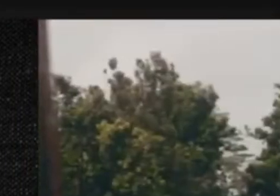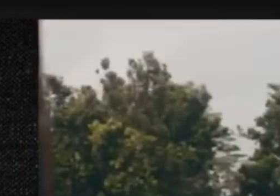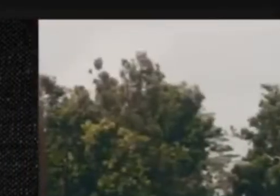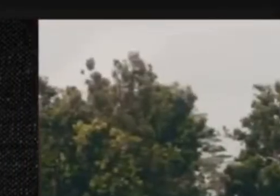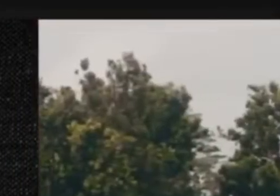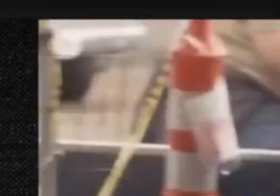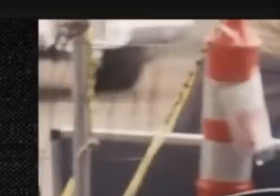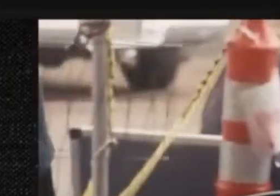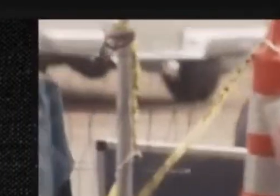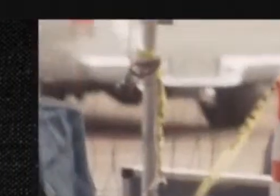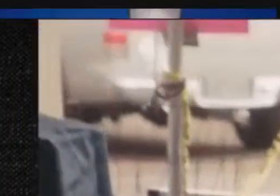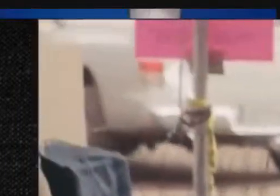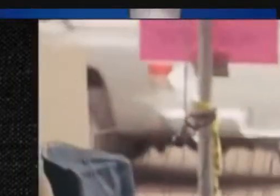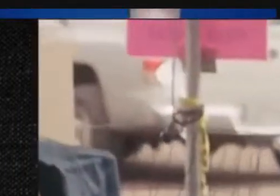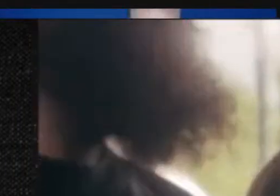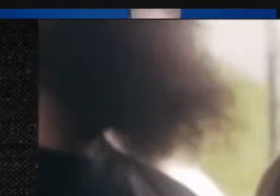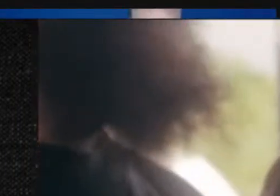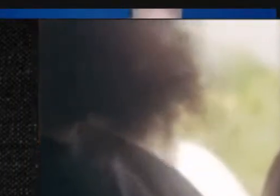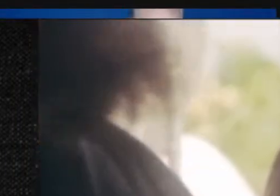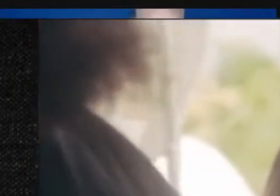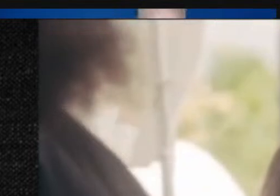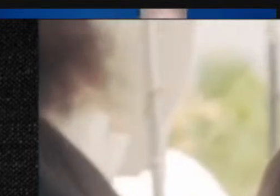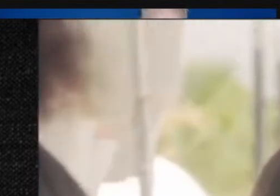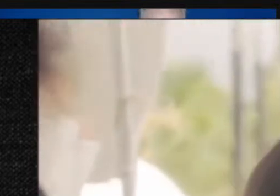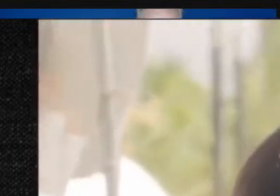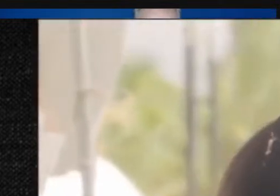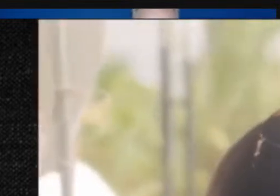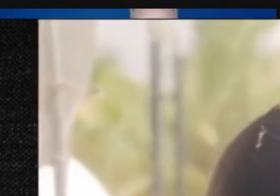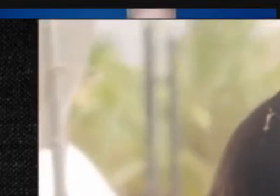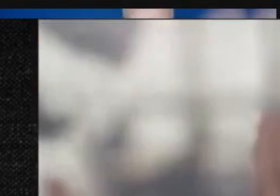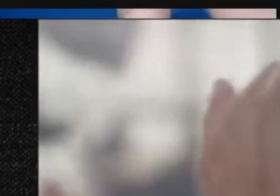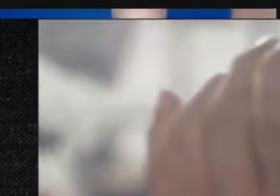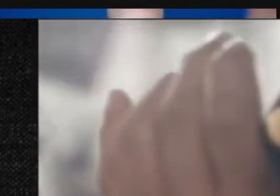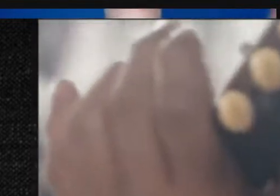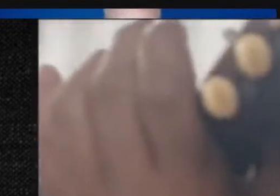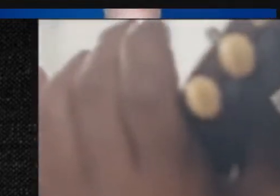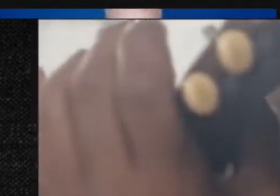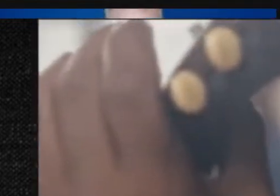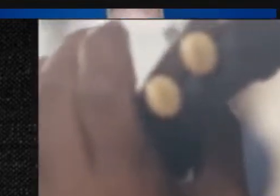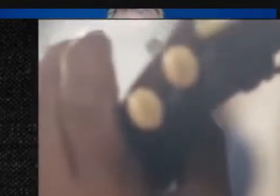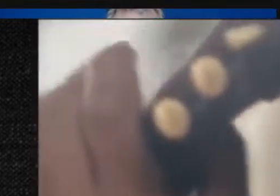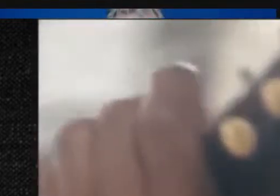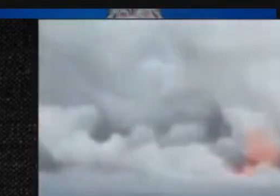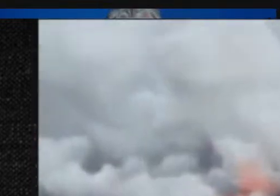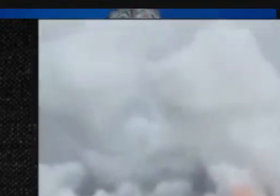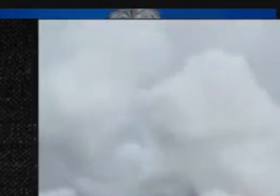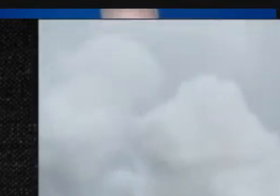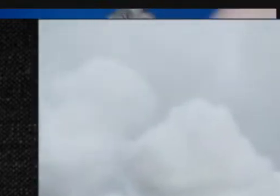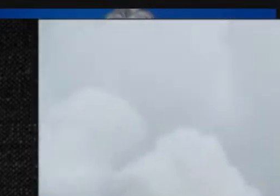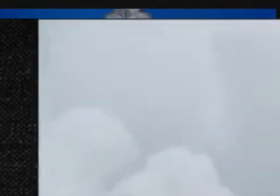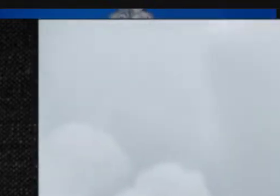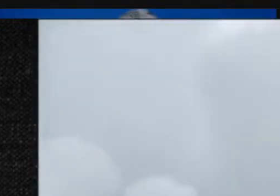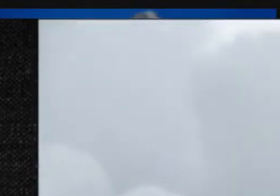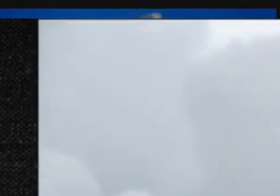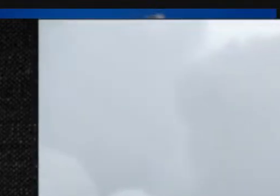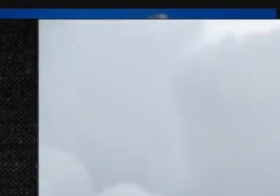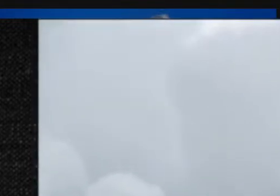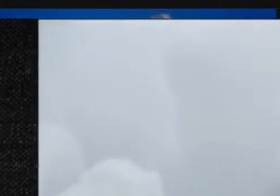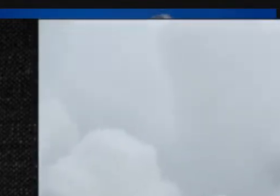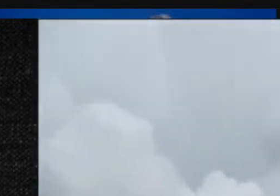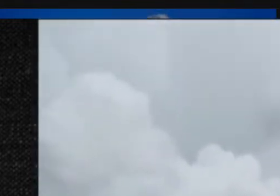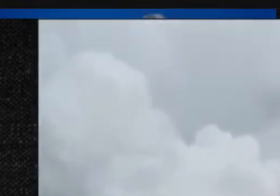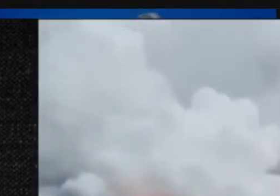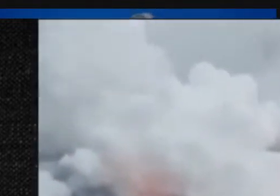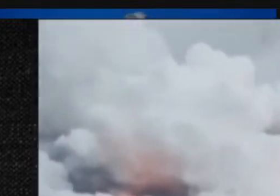we're growing closer together as a community. When tragedies like this strike, you really realize how much you need each other.